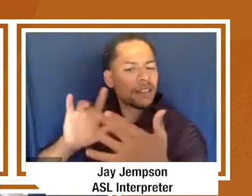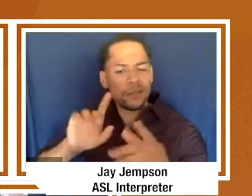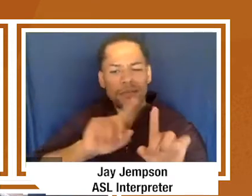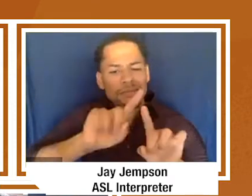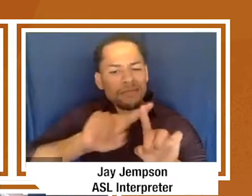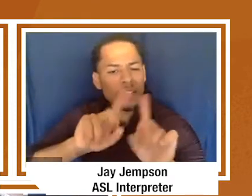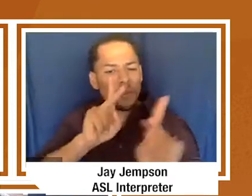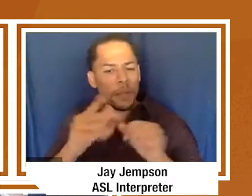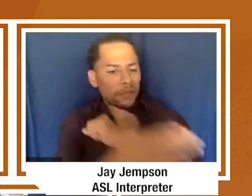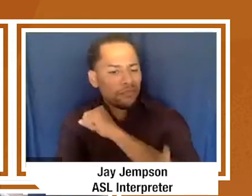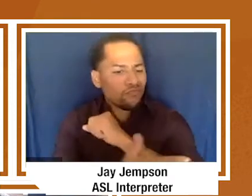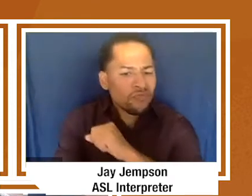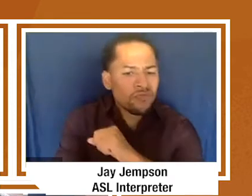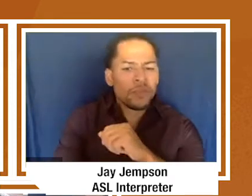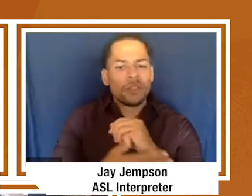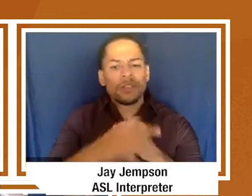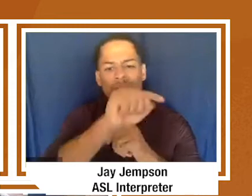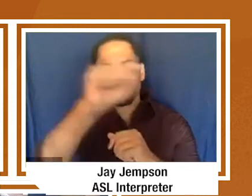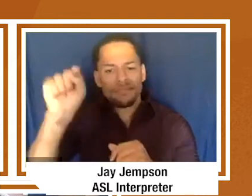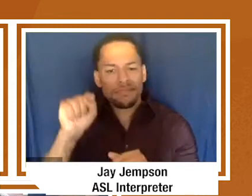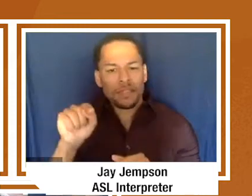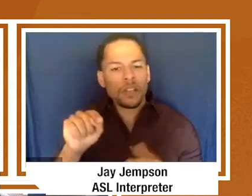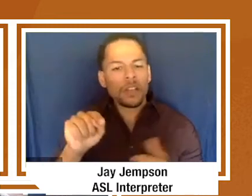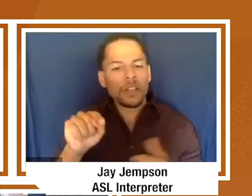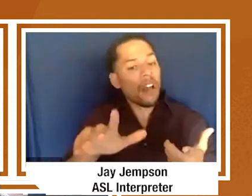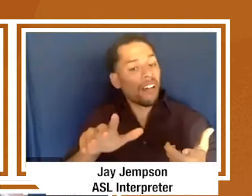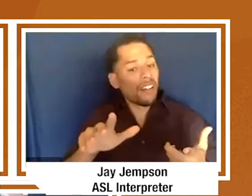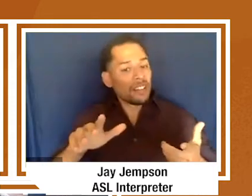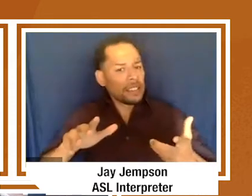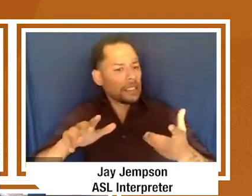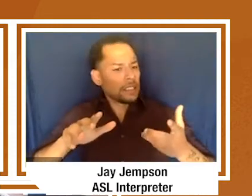in Latin countries. How are you seeing kind of that